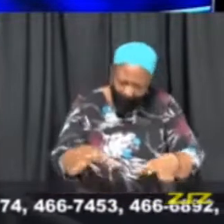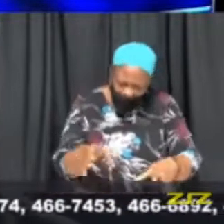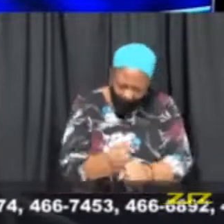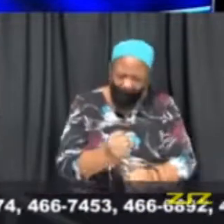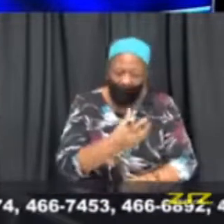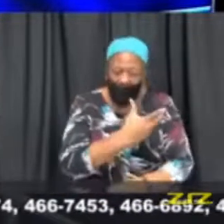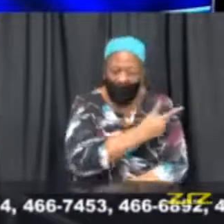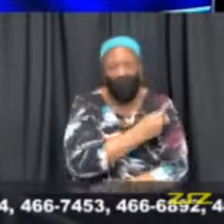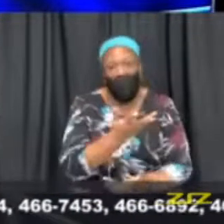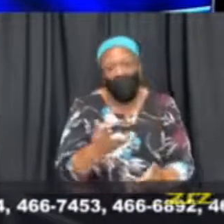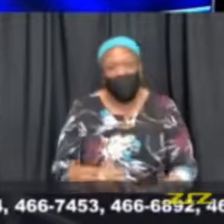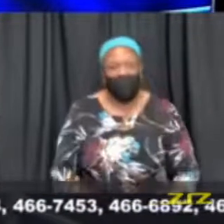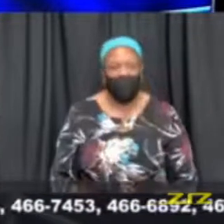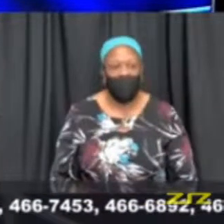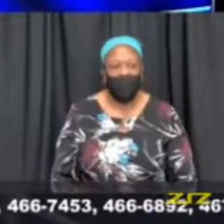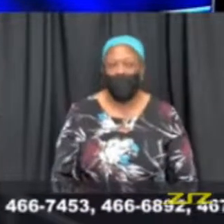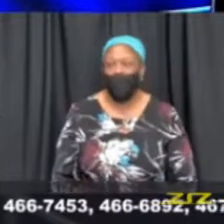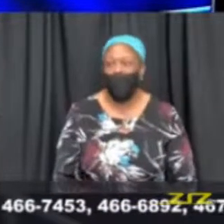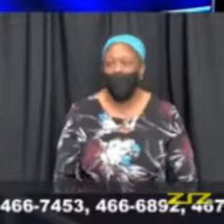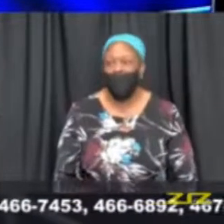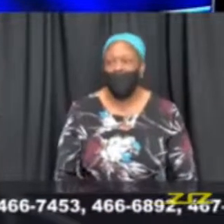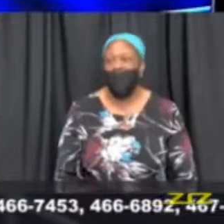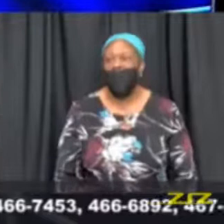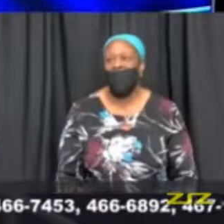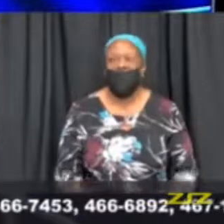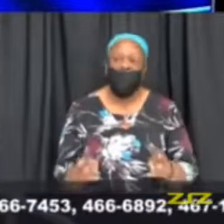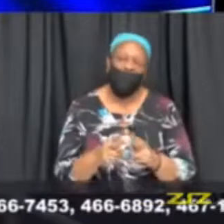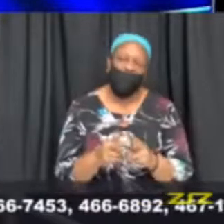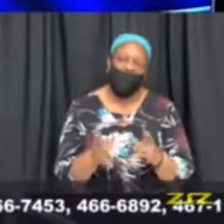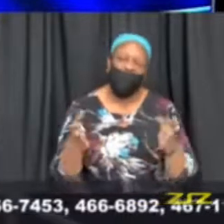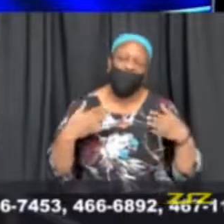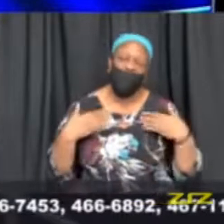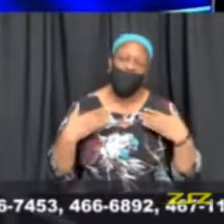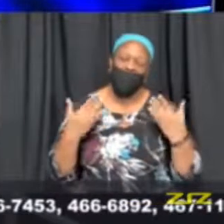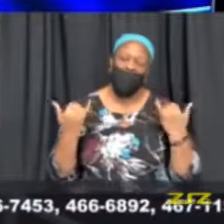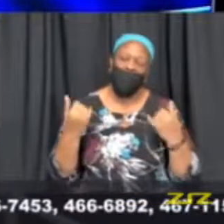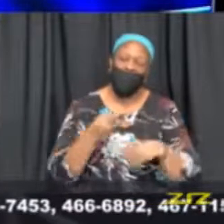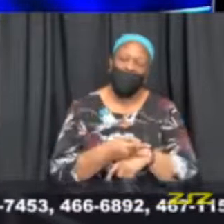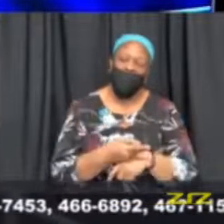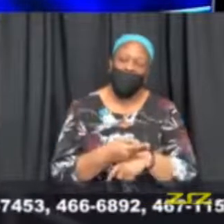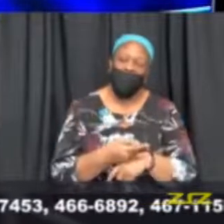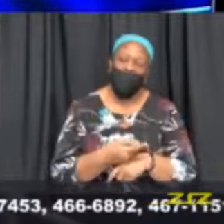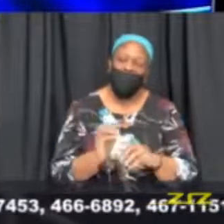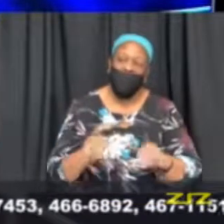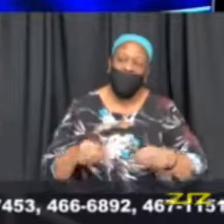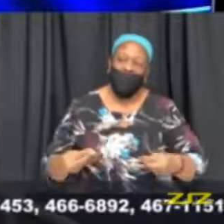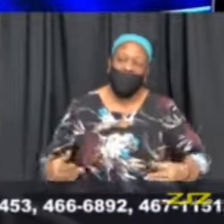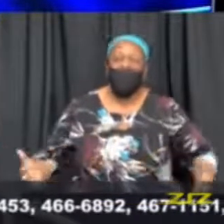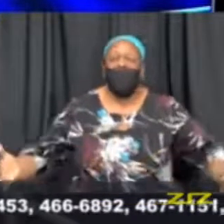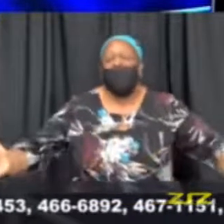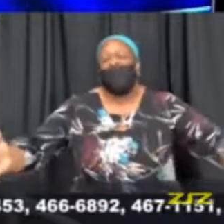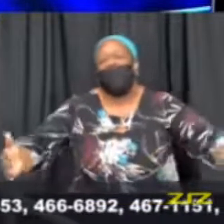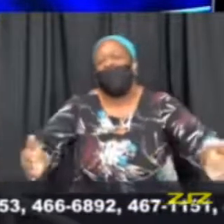they get vaccinated. I was very happy today. As a matter of fact, there's a lady who I gave a big hug today, and if she's